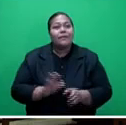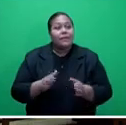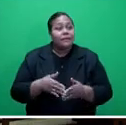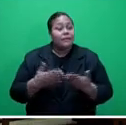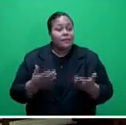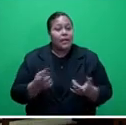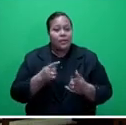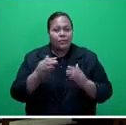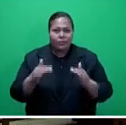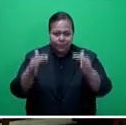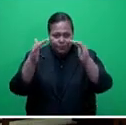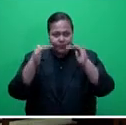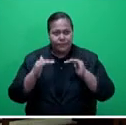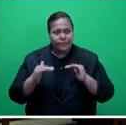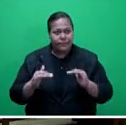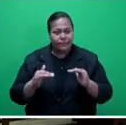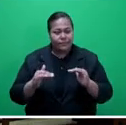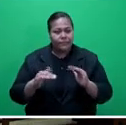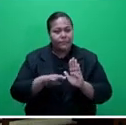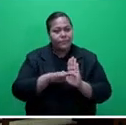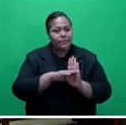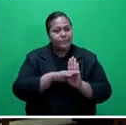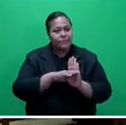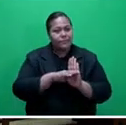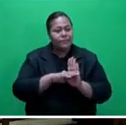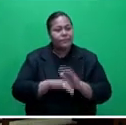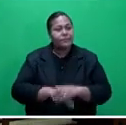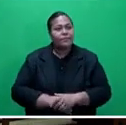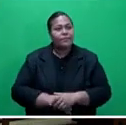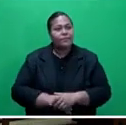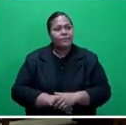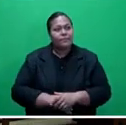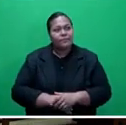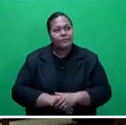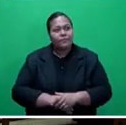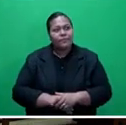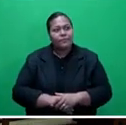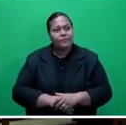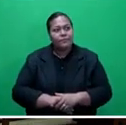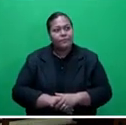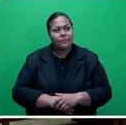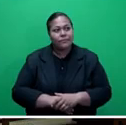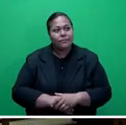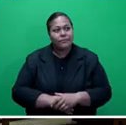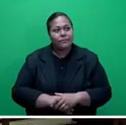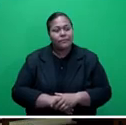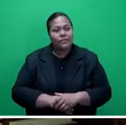to the next item on the agenda.